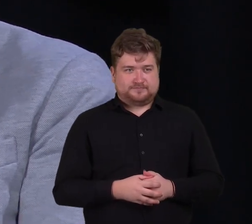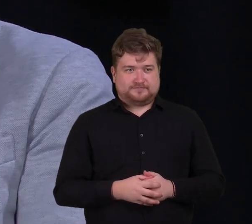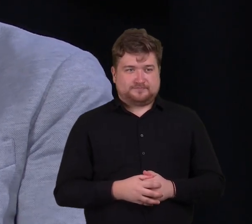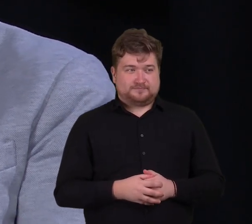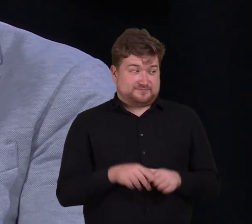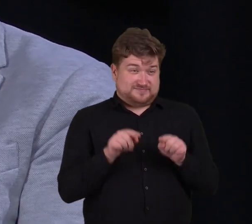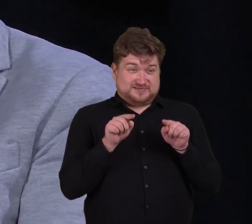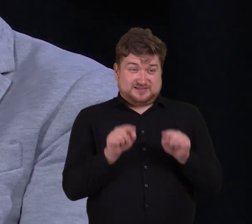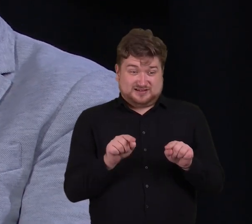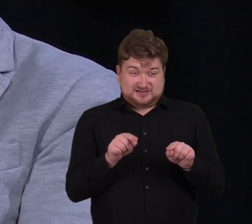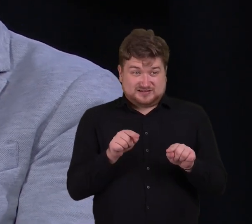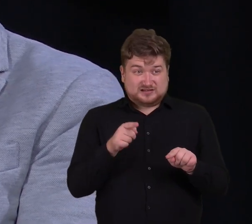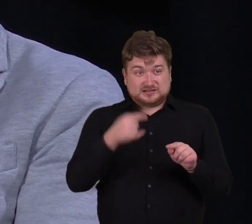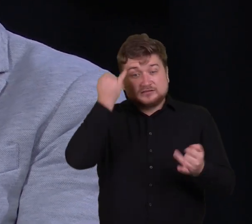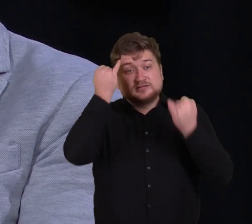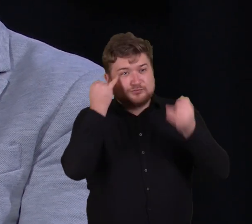Eurocities, or Metrex is